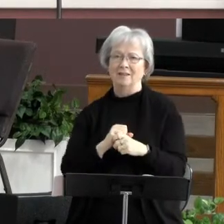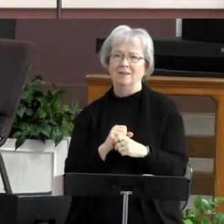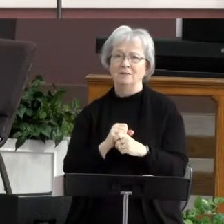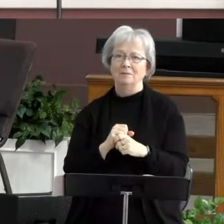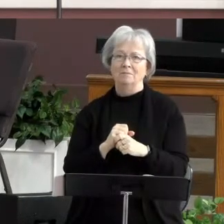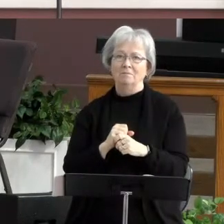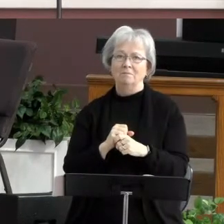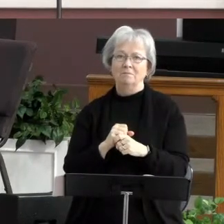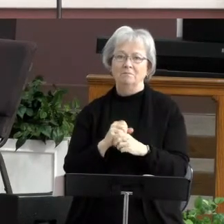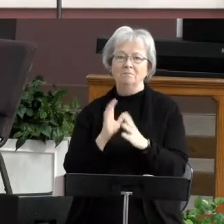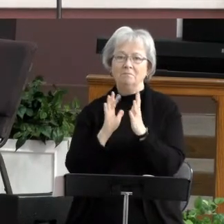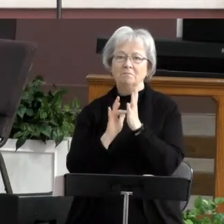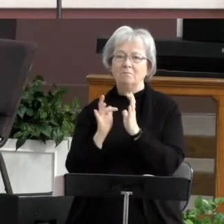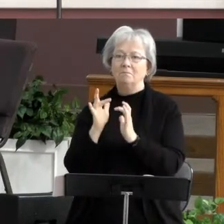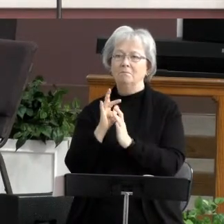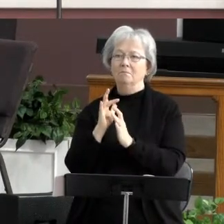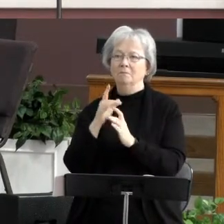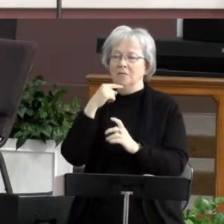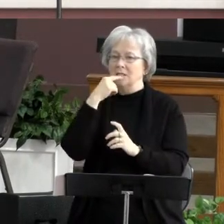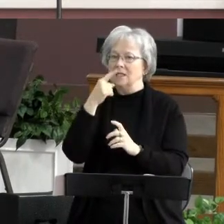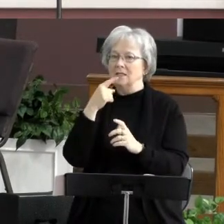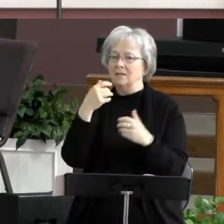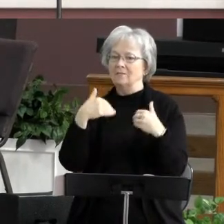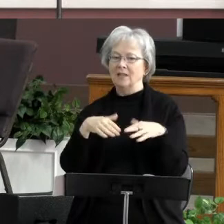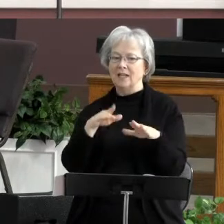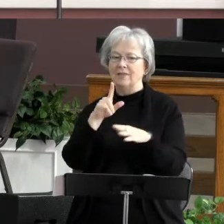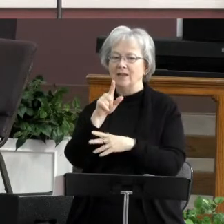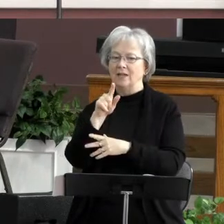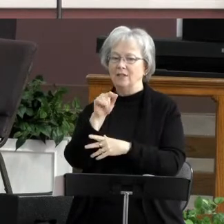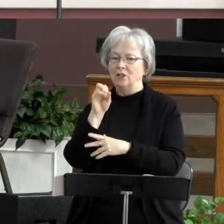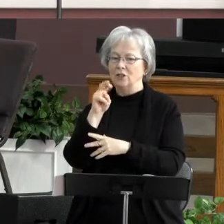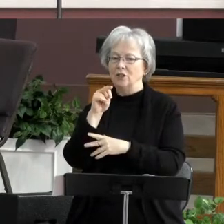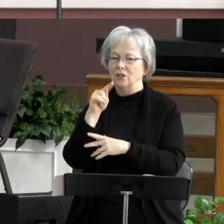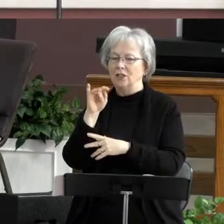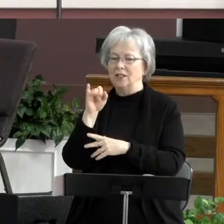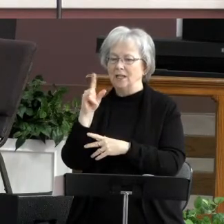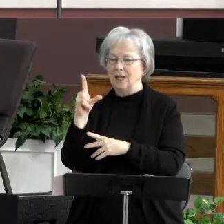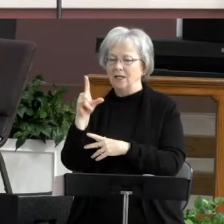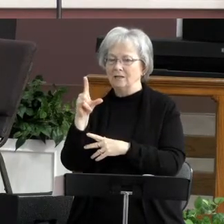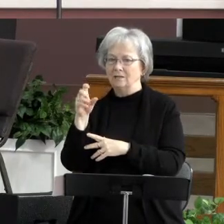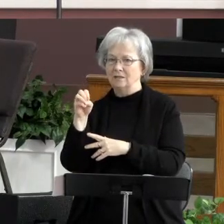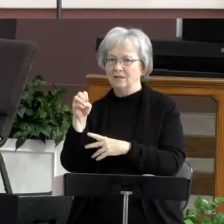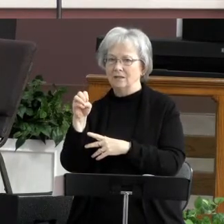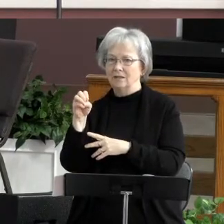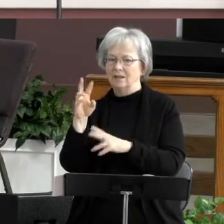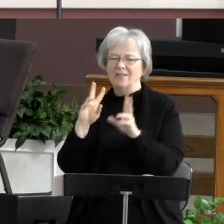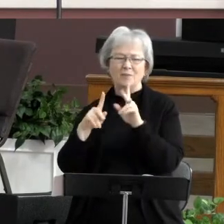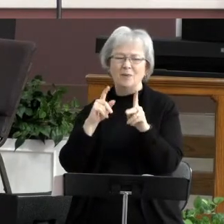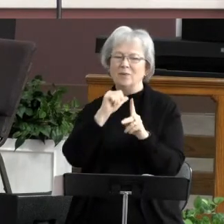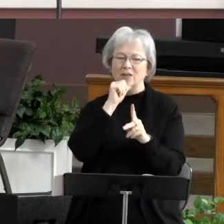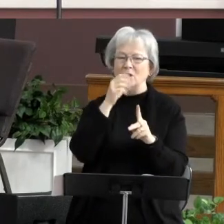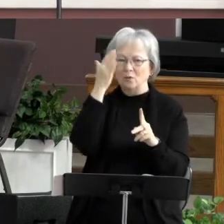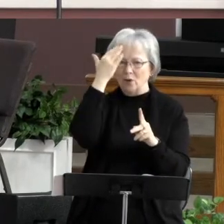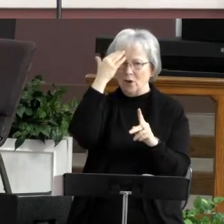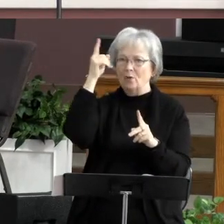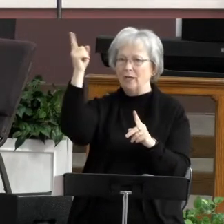Jesus says, let the Gentiles, let those who don't know him worry about those things. You